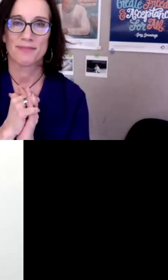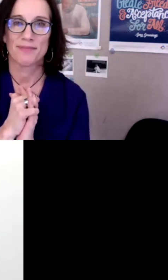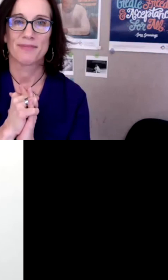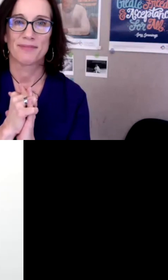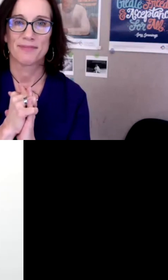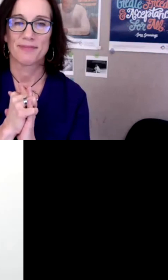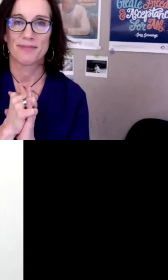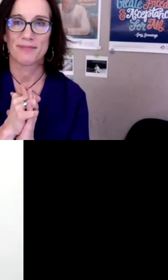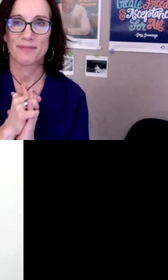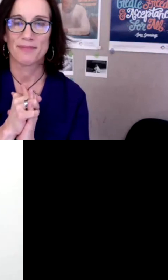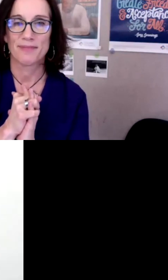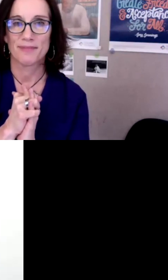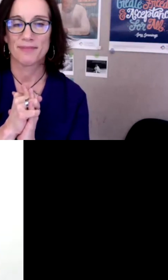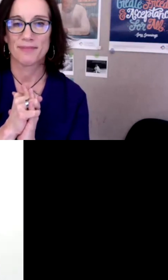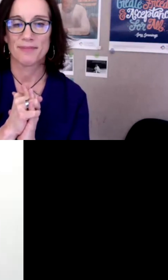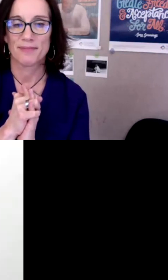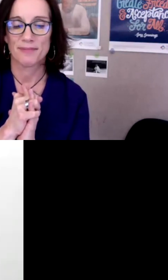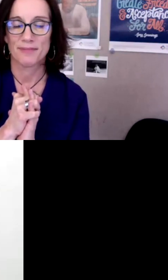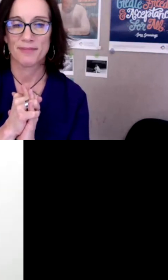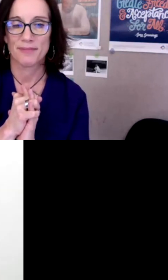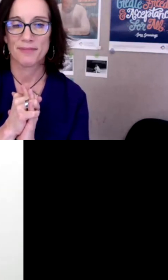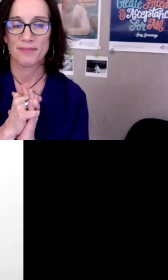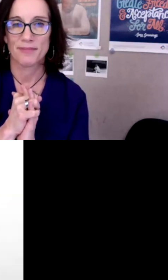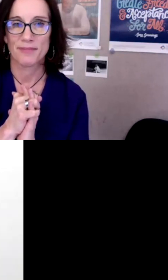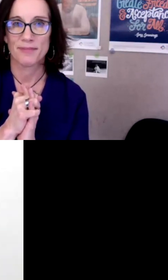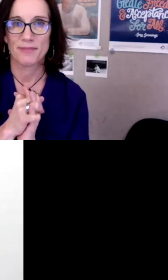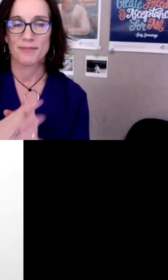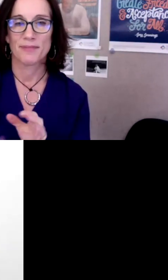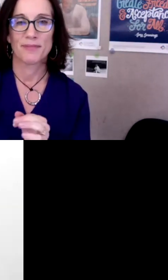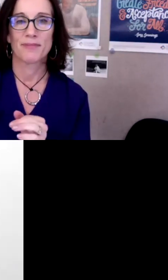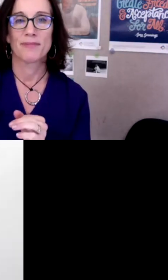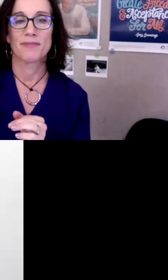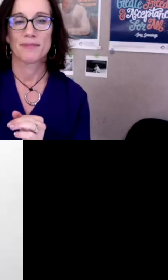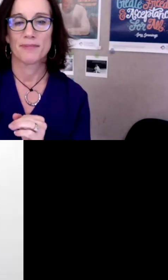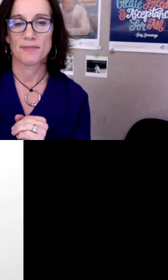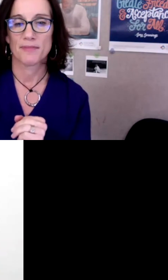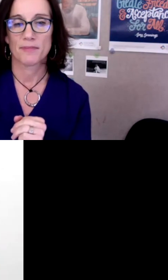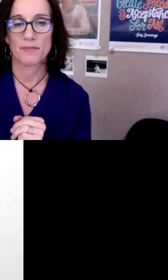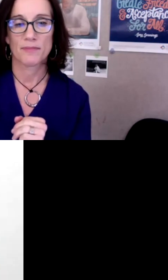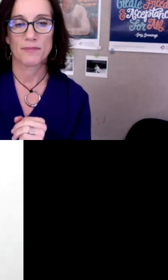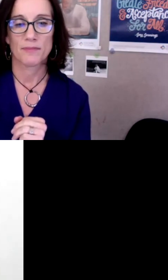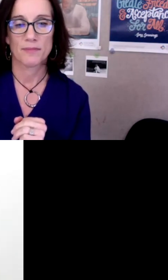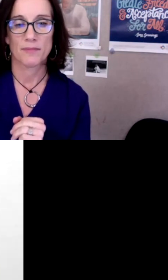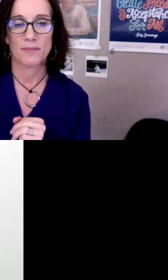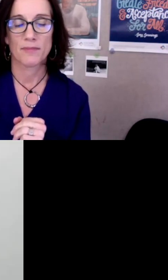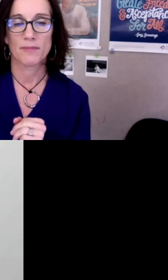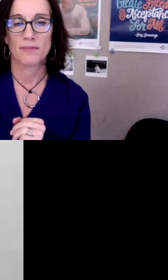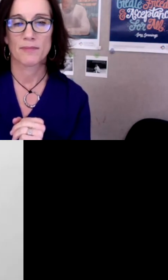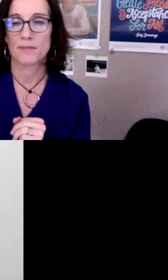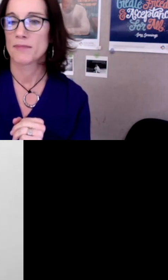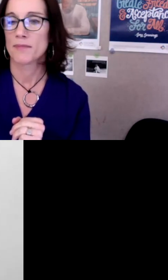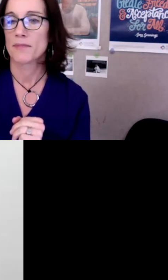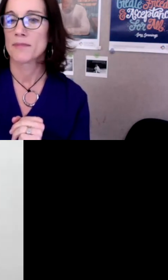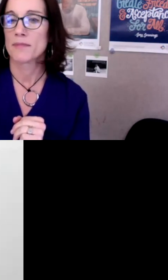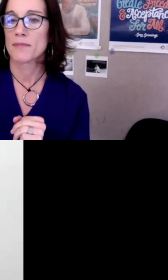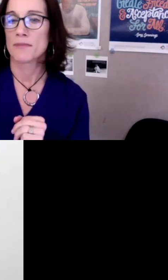interpreters, and we will have a recording of Spanish spoken